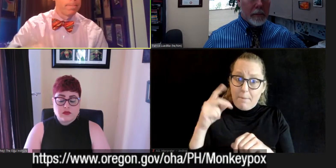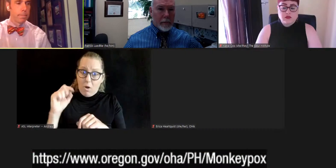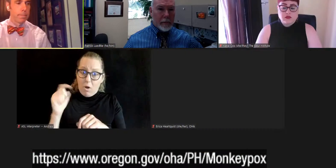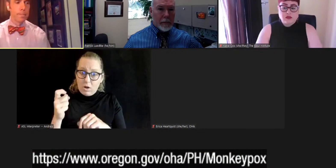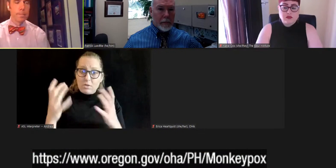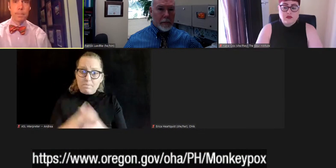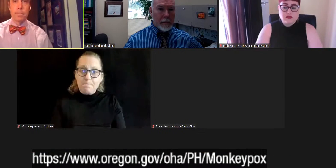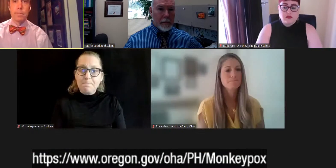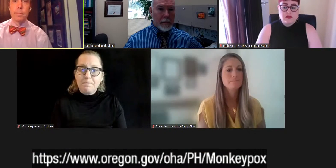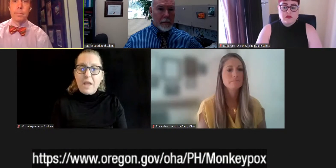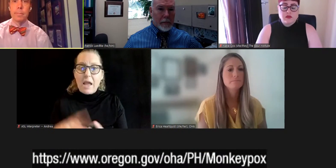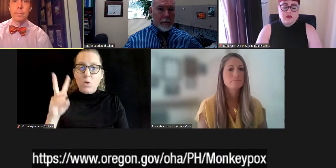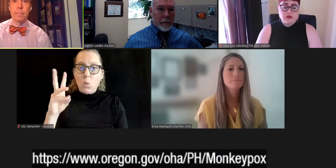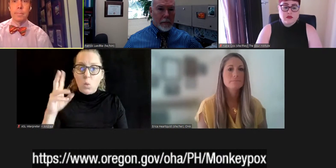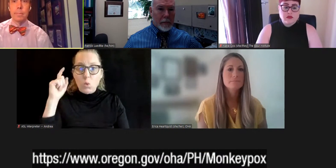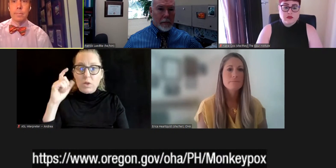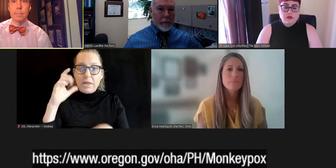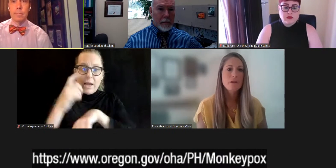care.